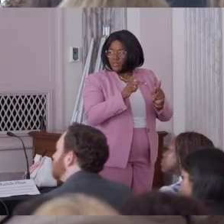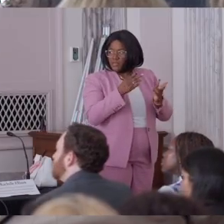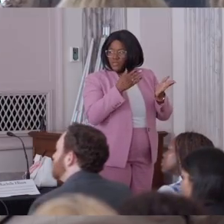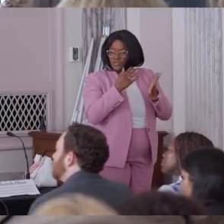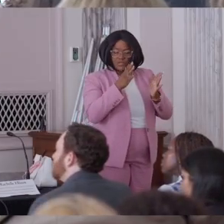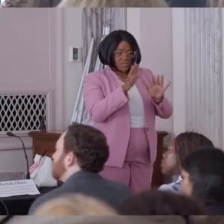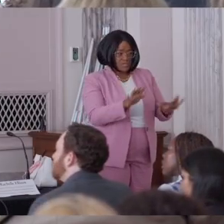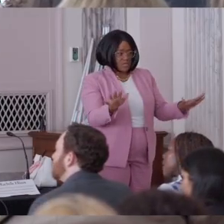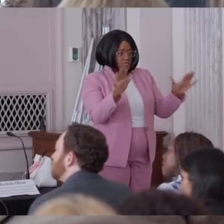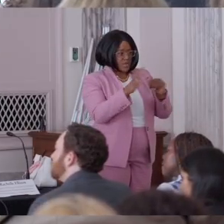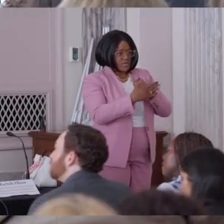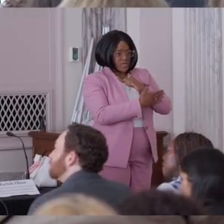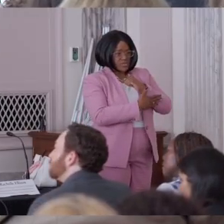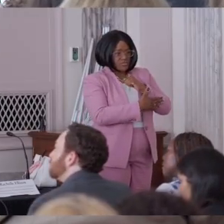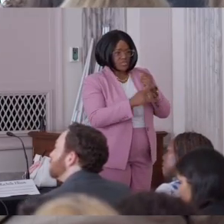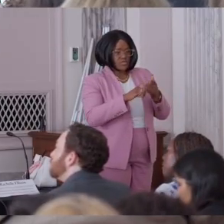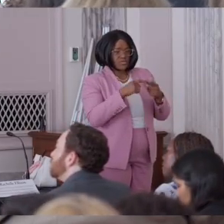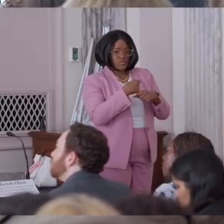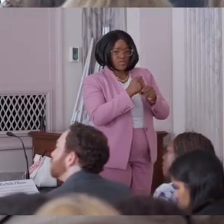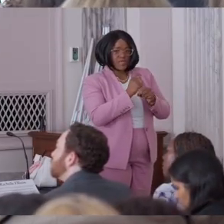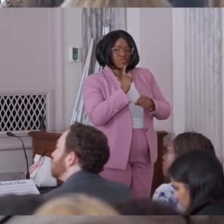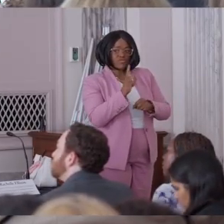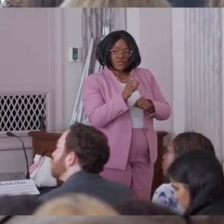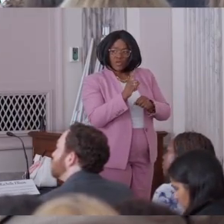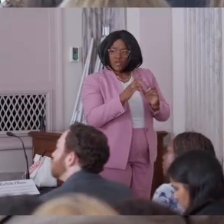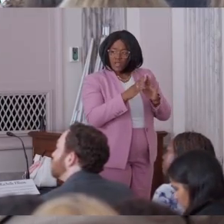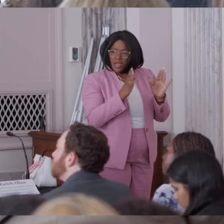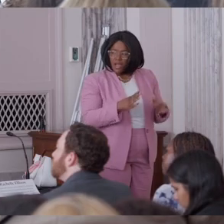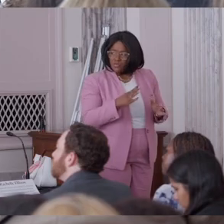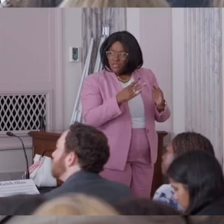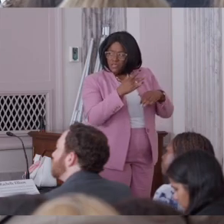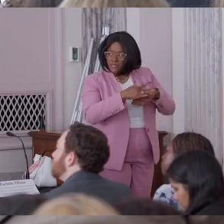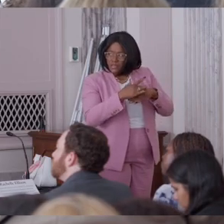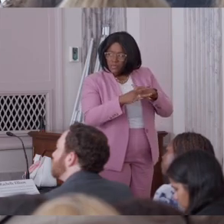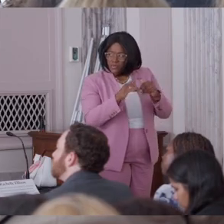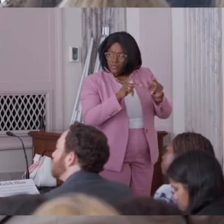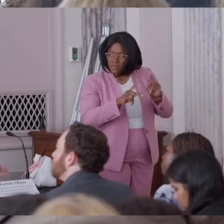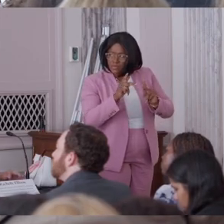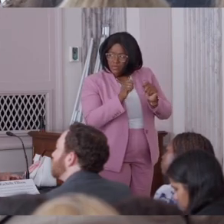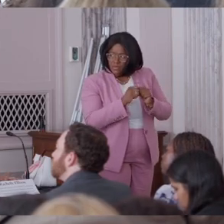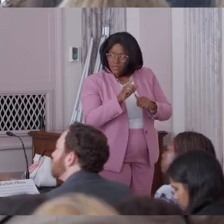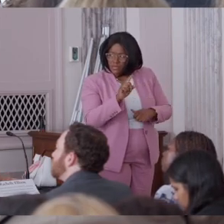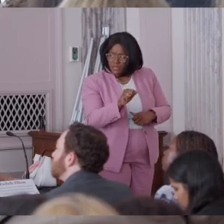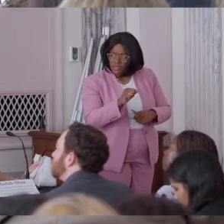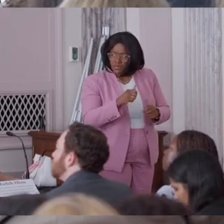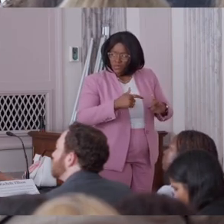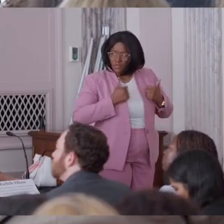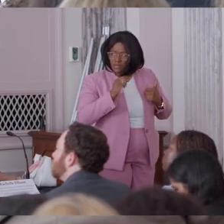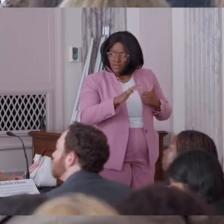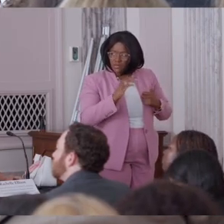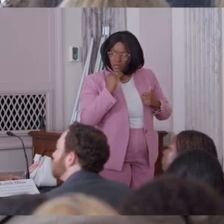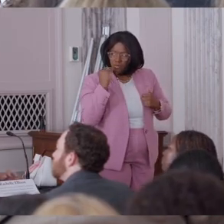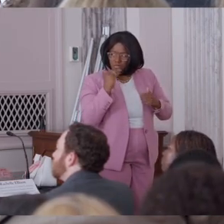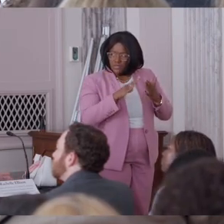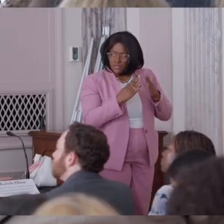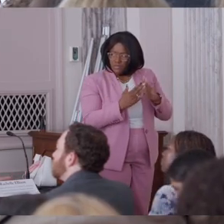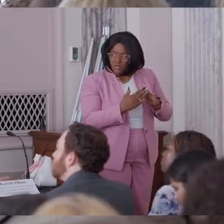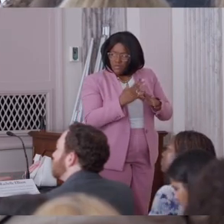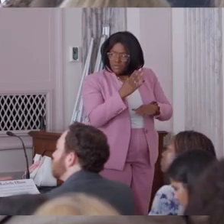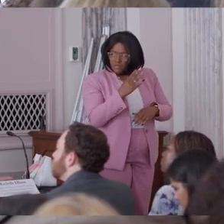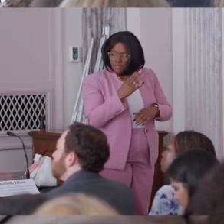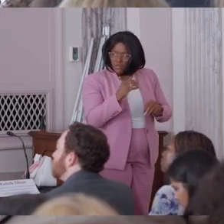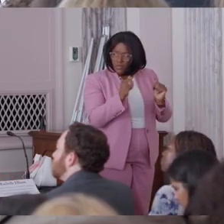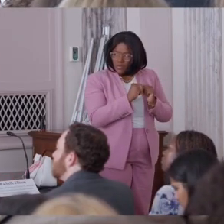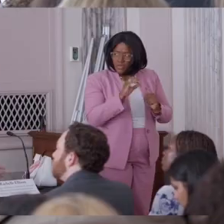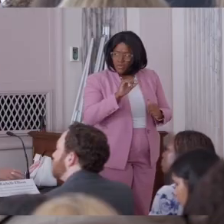around the country to ensure that housing is available to enable people with disabilities to live in their homes and communities in accordance with the